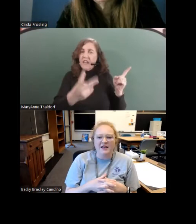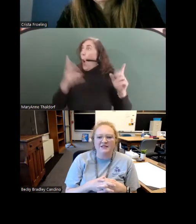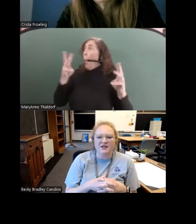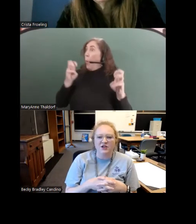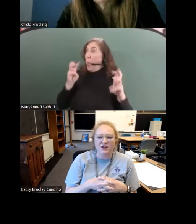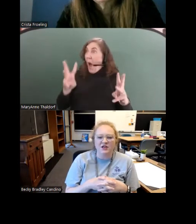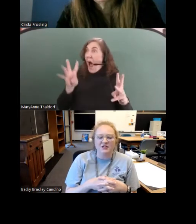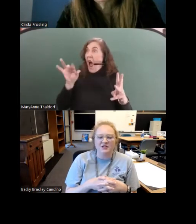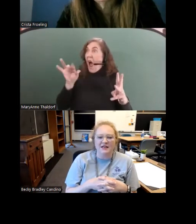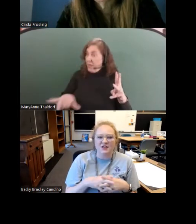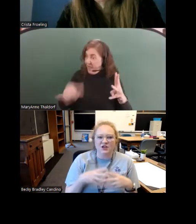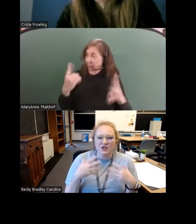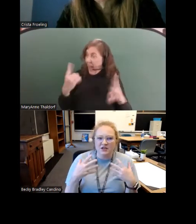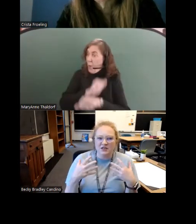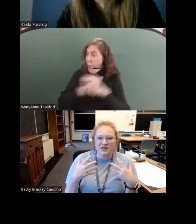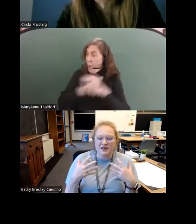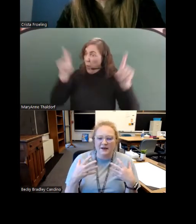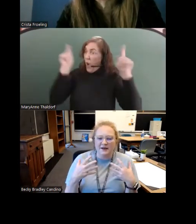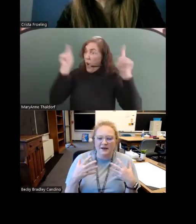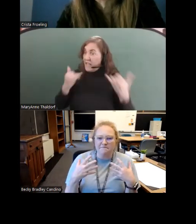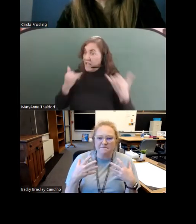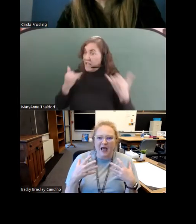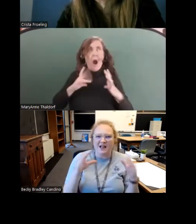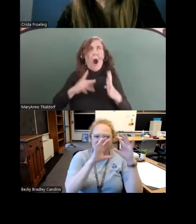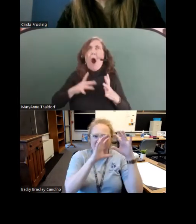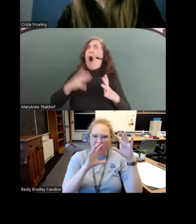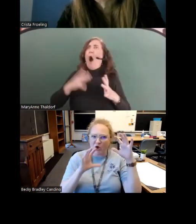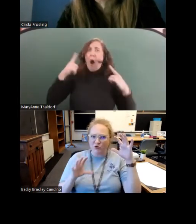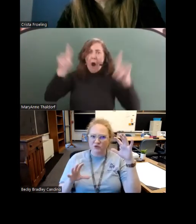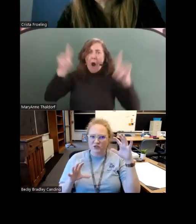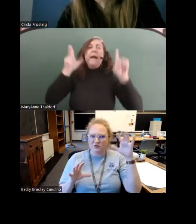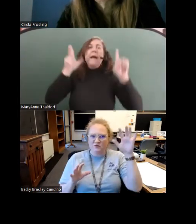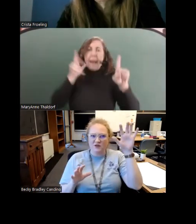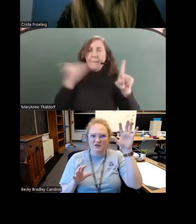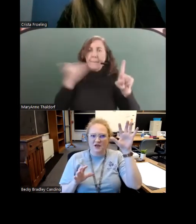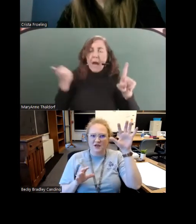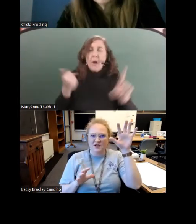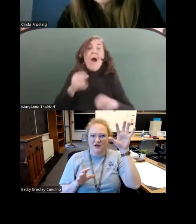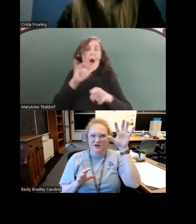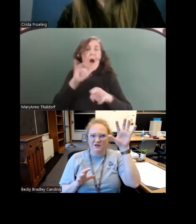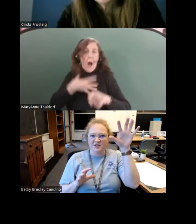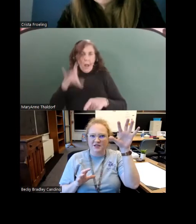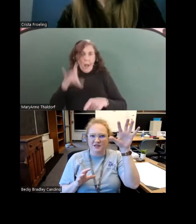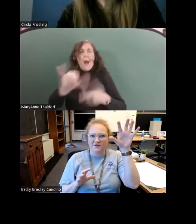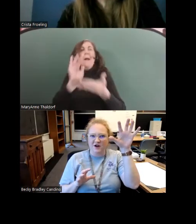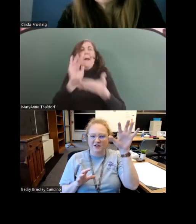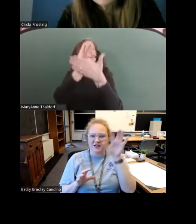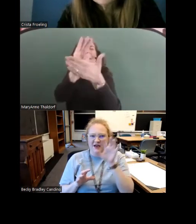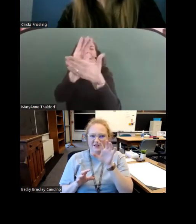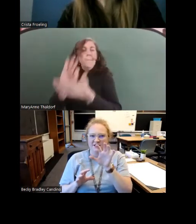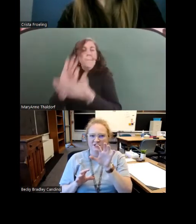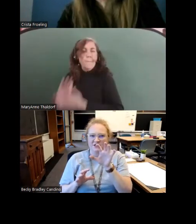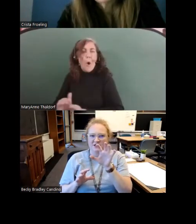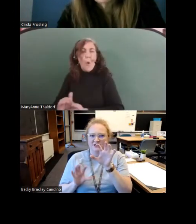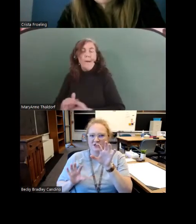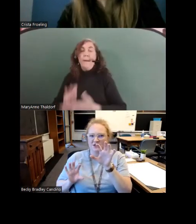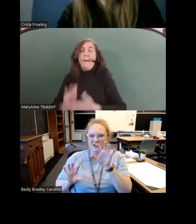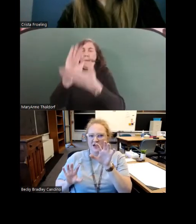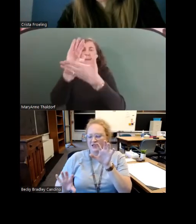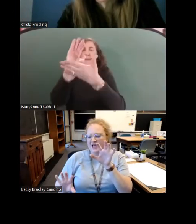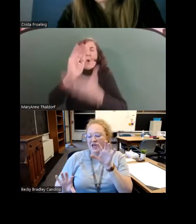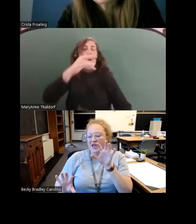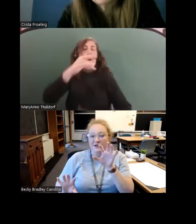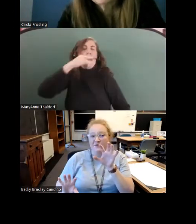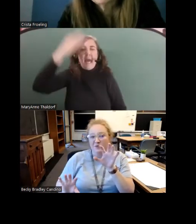but that's a good, I like the boat with the, you know, here's the kid in the front of the class, here's the kid in the middle of the